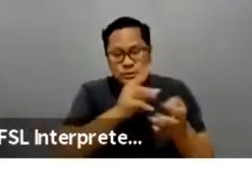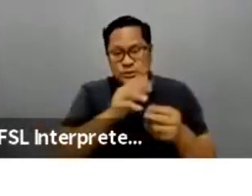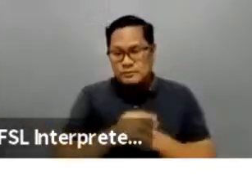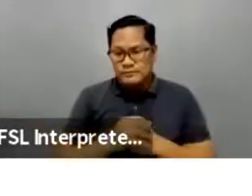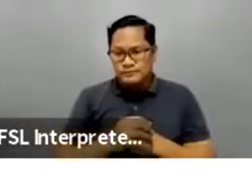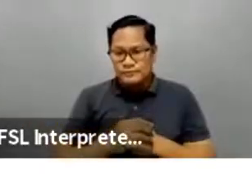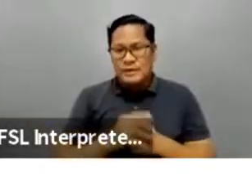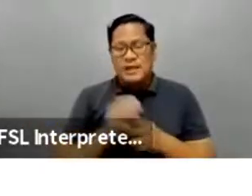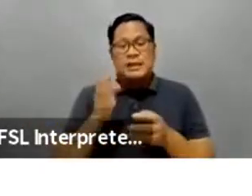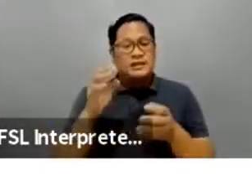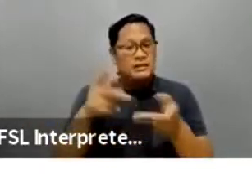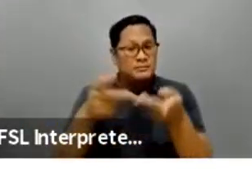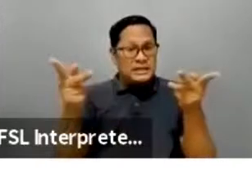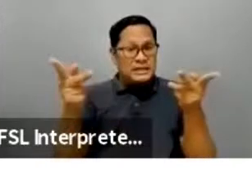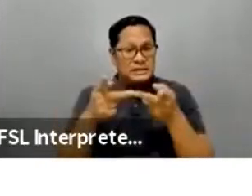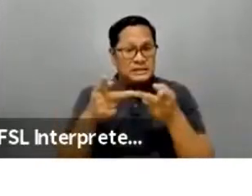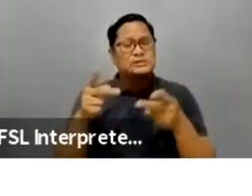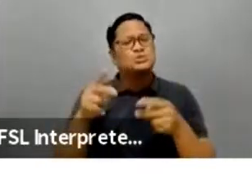facilities there.